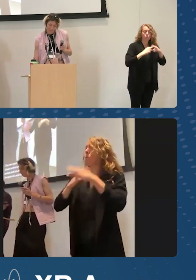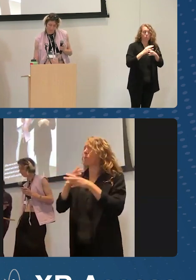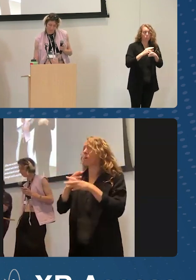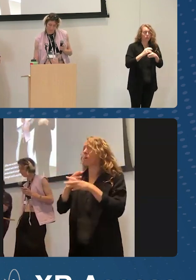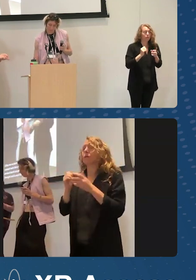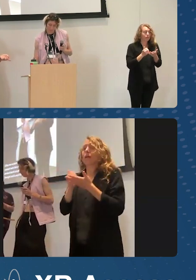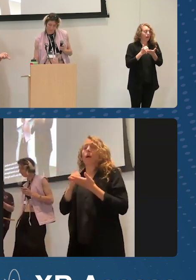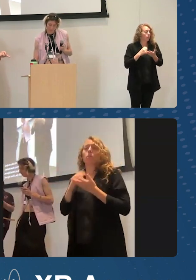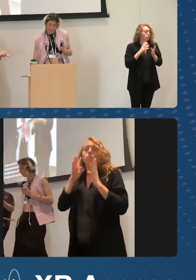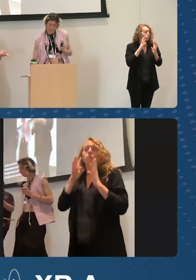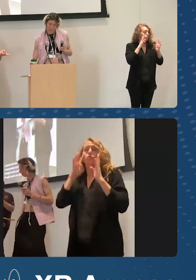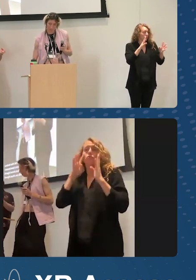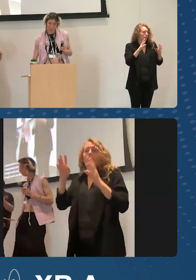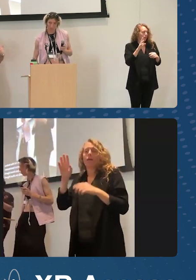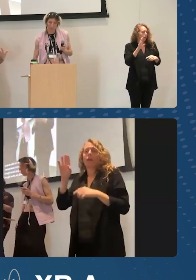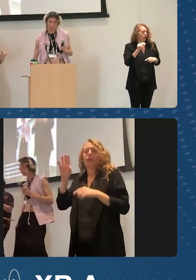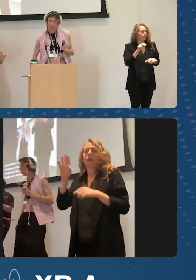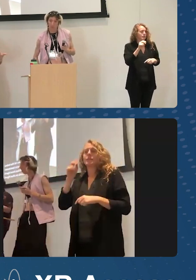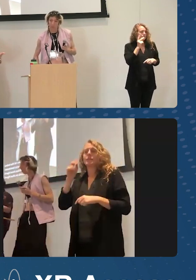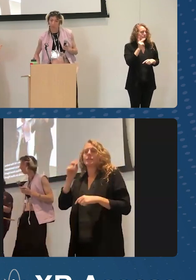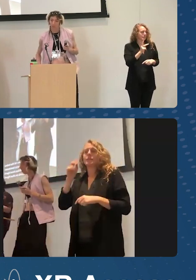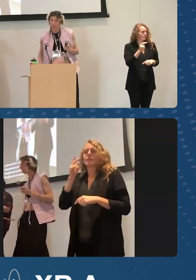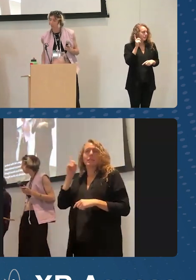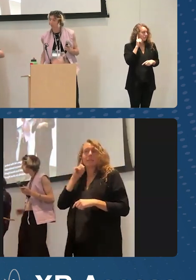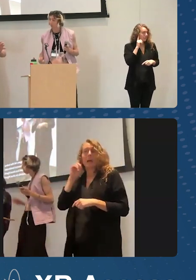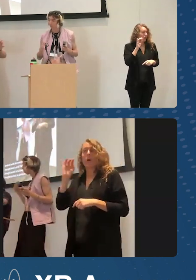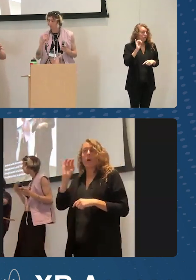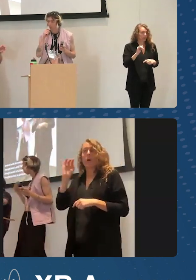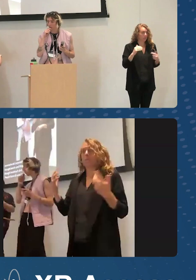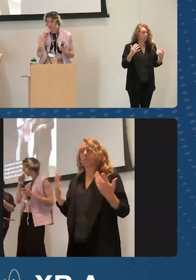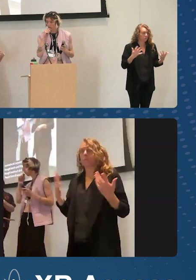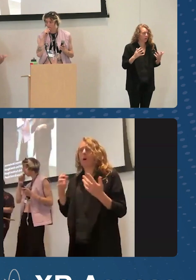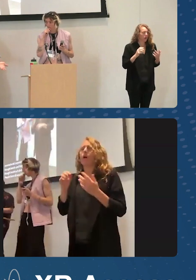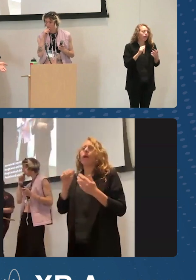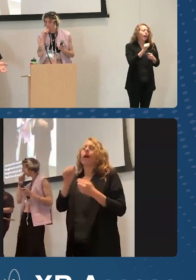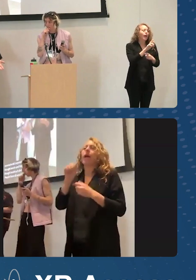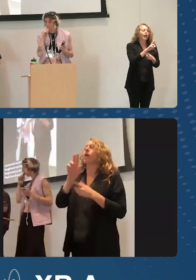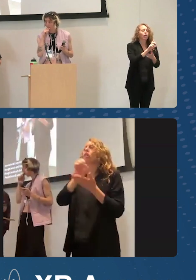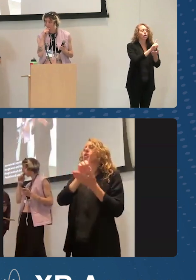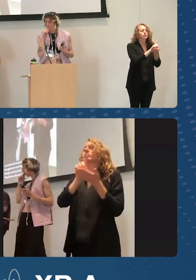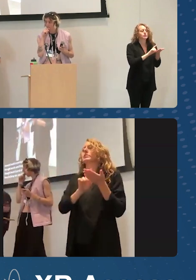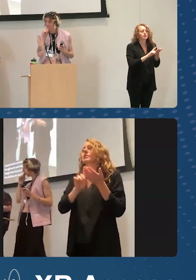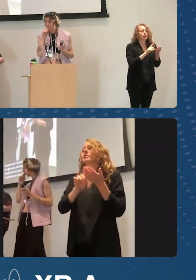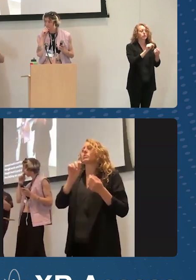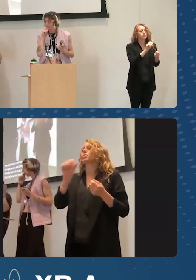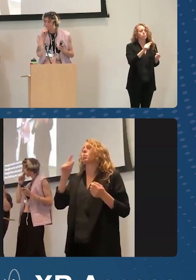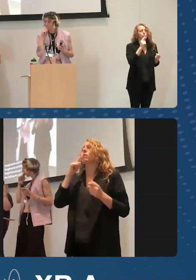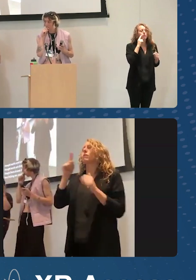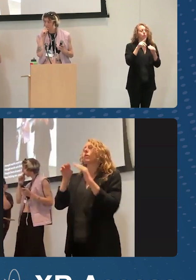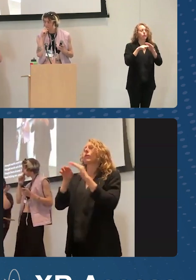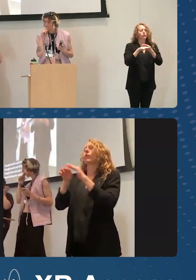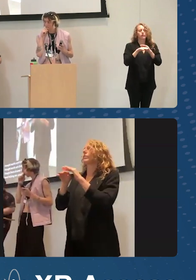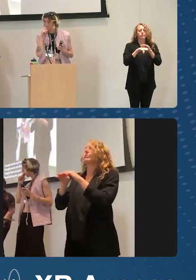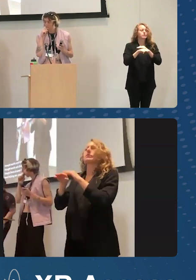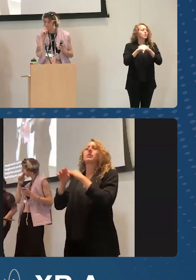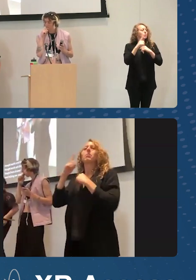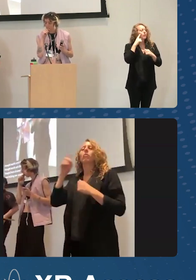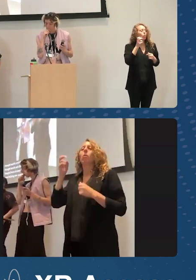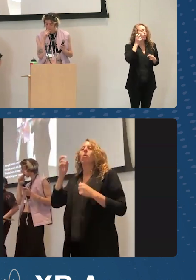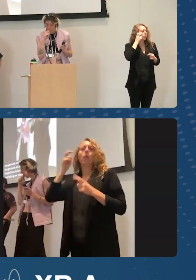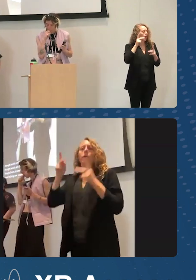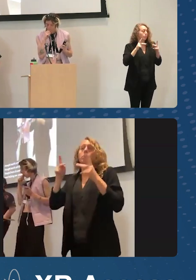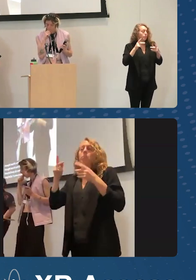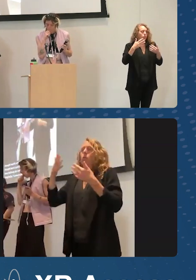Sound was an AR sound installation design tool that was accessible for blind folks and